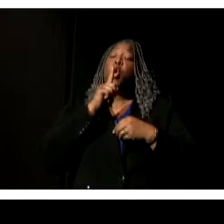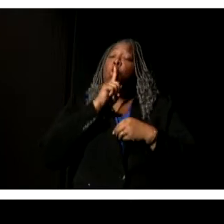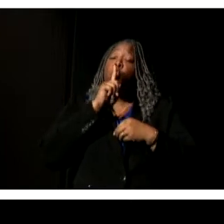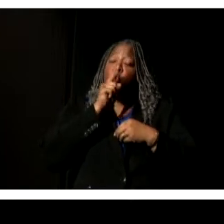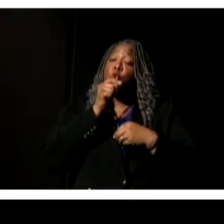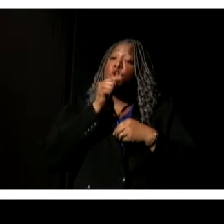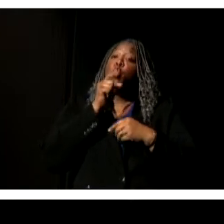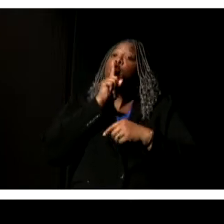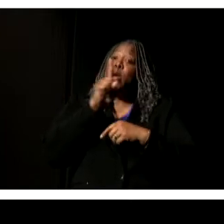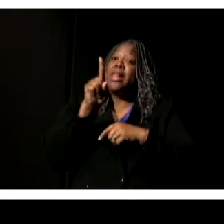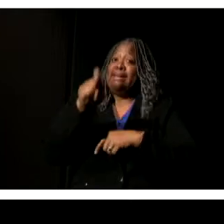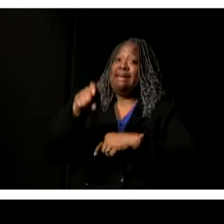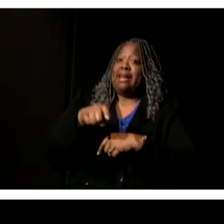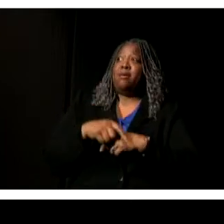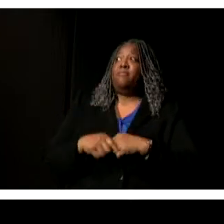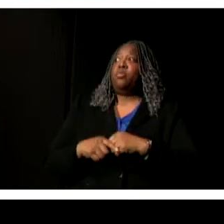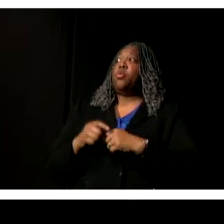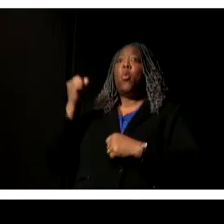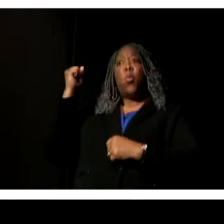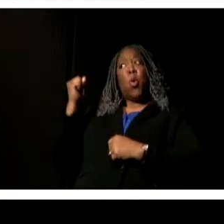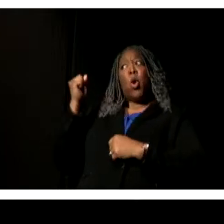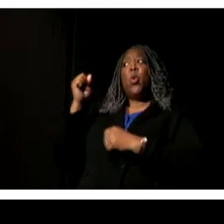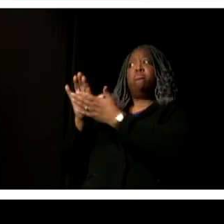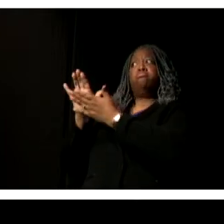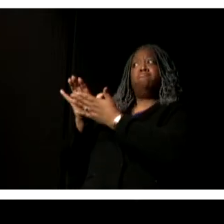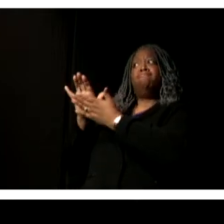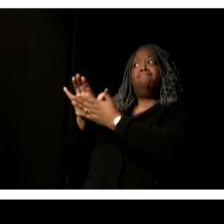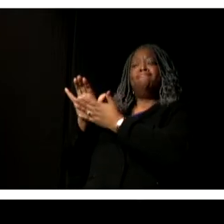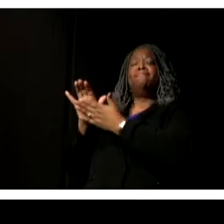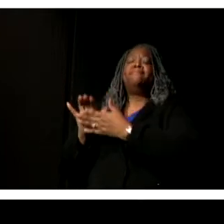it. If you've been